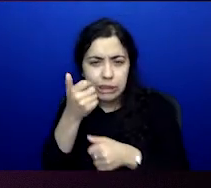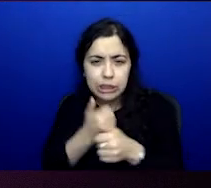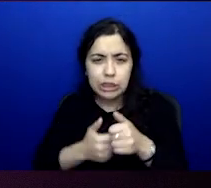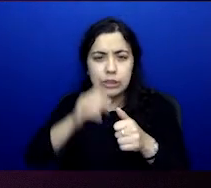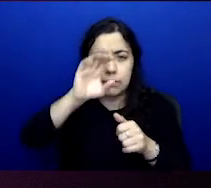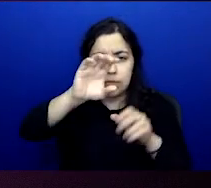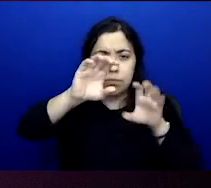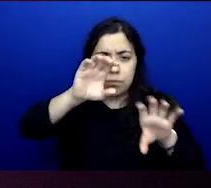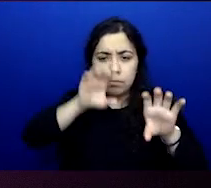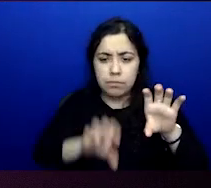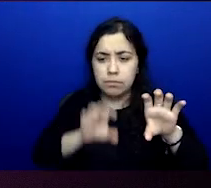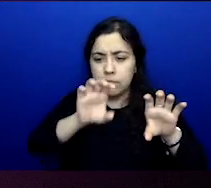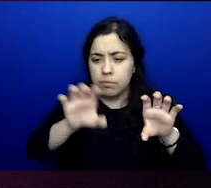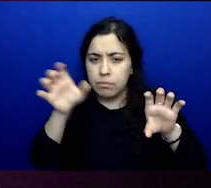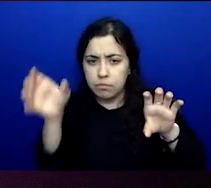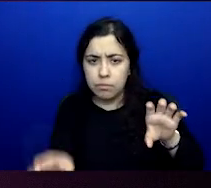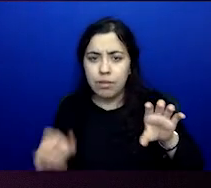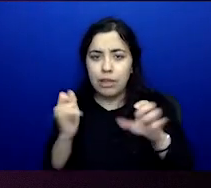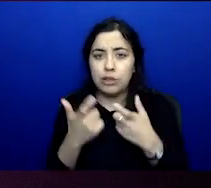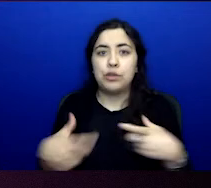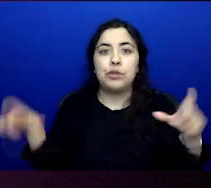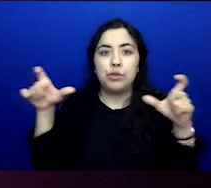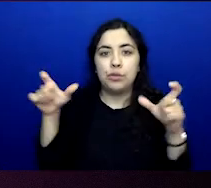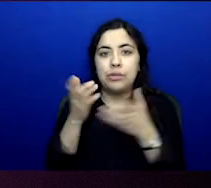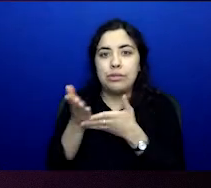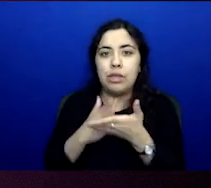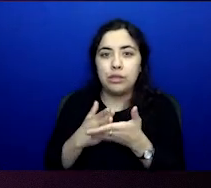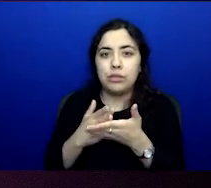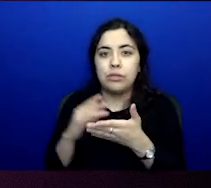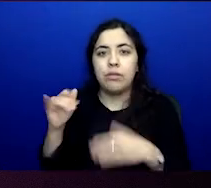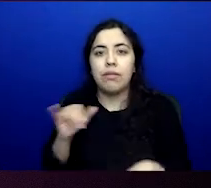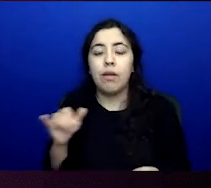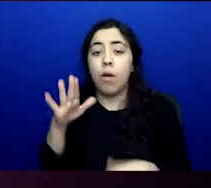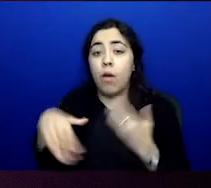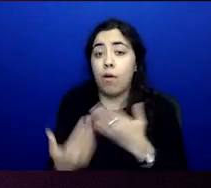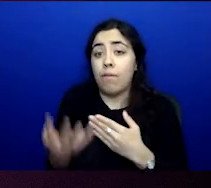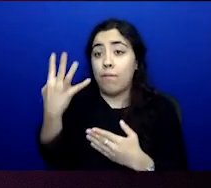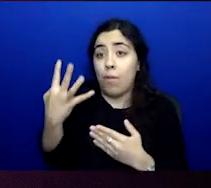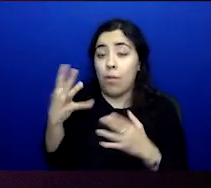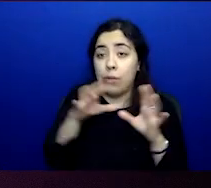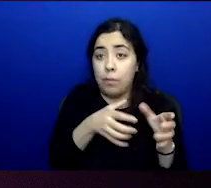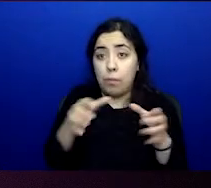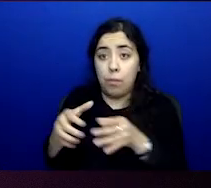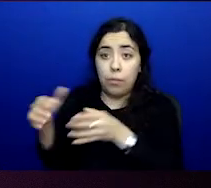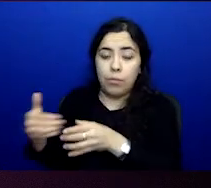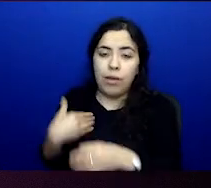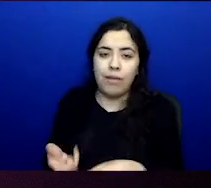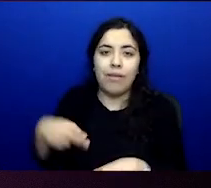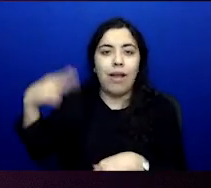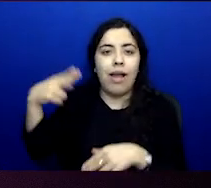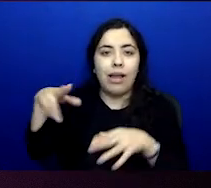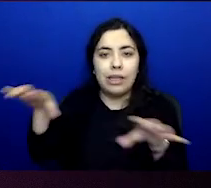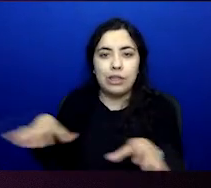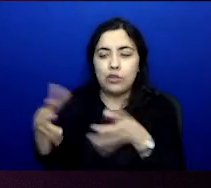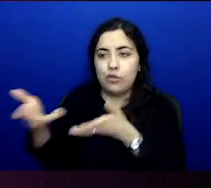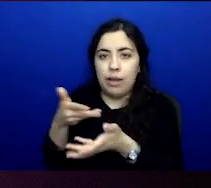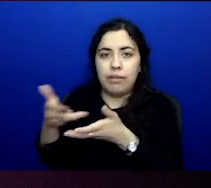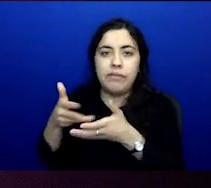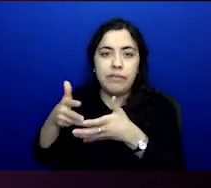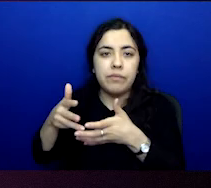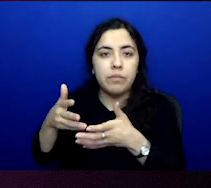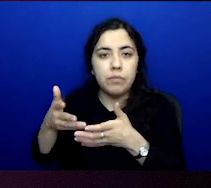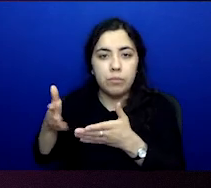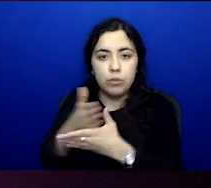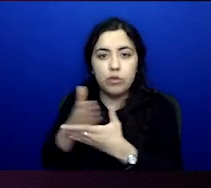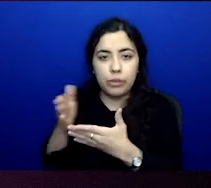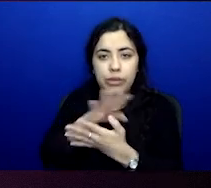a giant section, which and all these 4 components have very high interactivity between them. So you